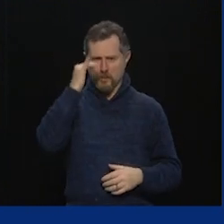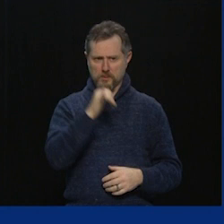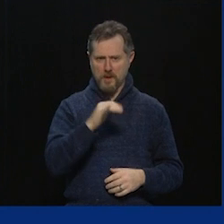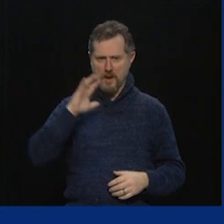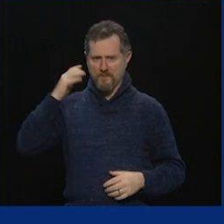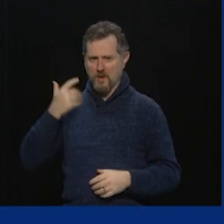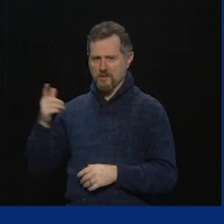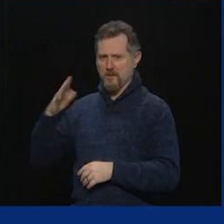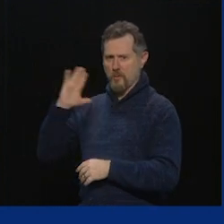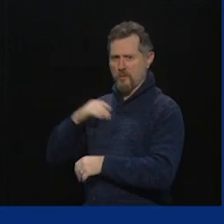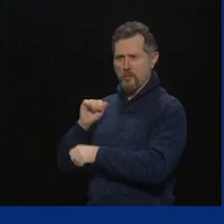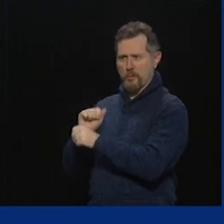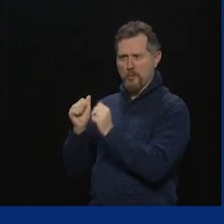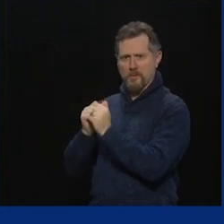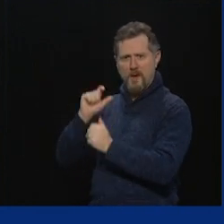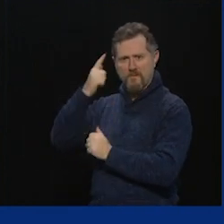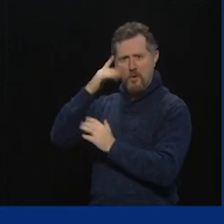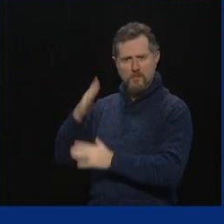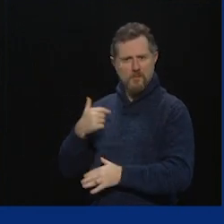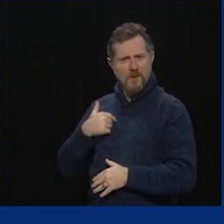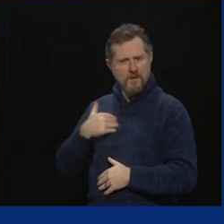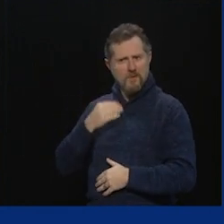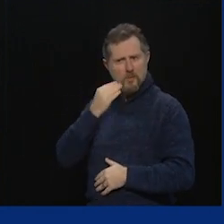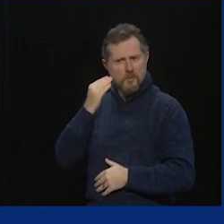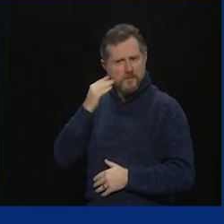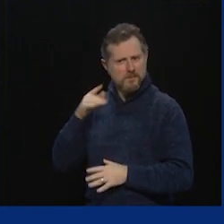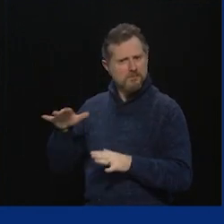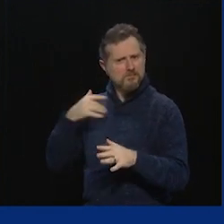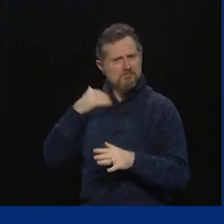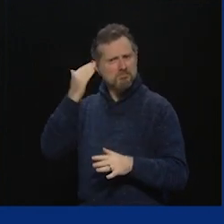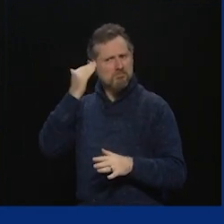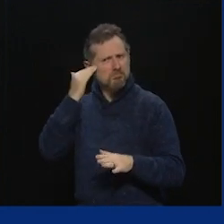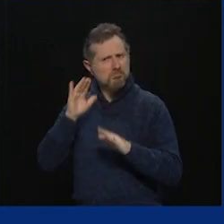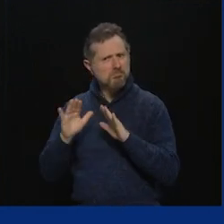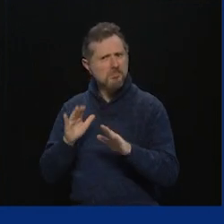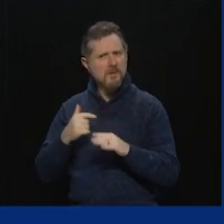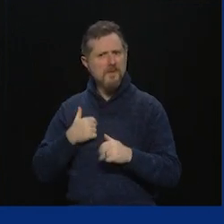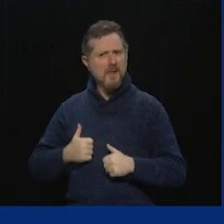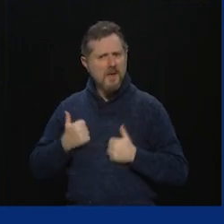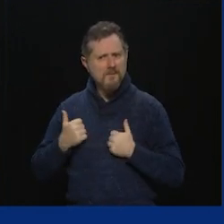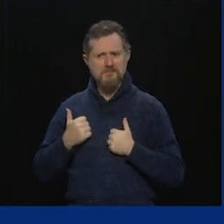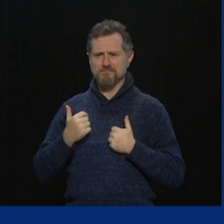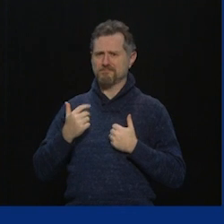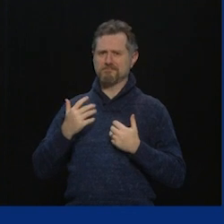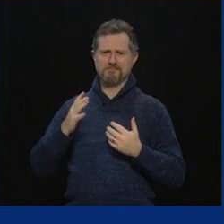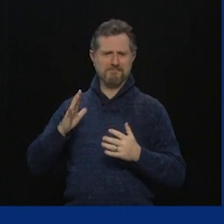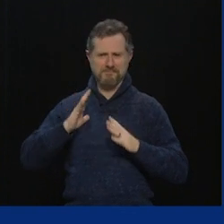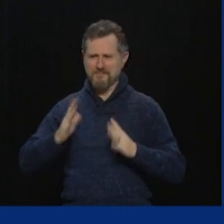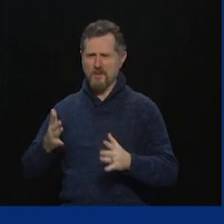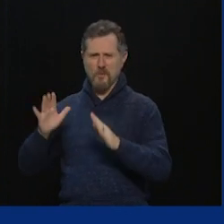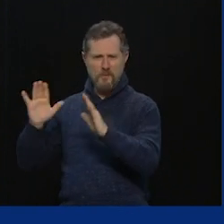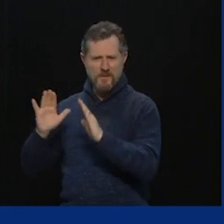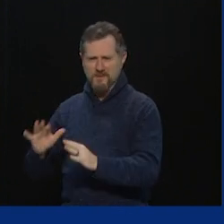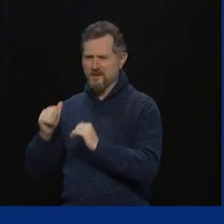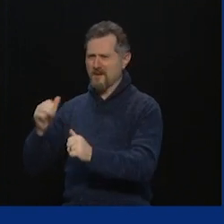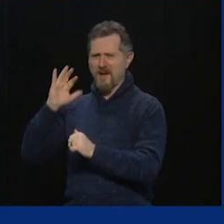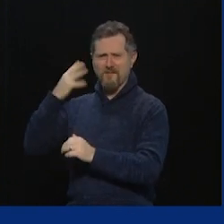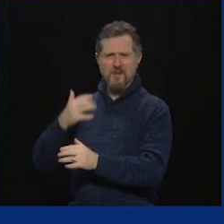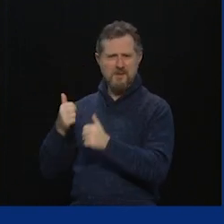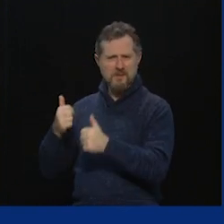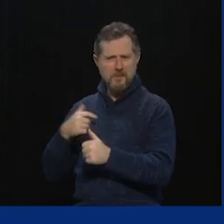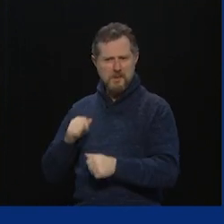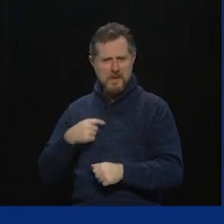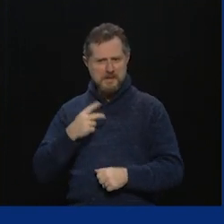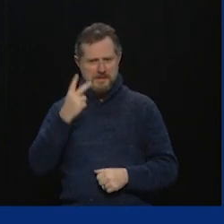with the government, who had a home, who had their lives together in Afghanistan. But I could see them there in hangars,